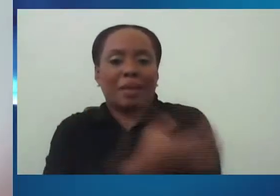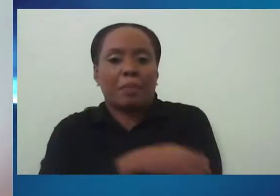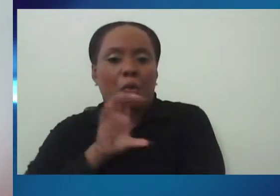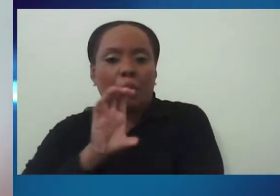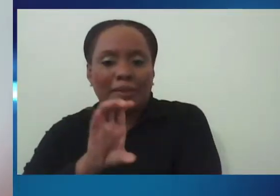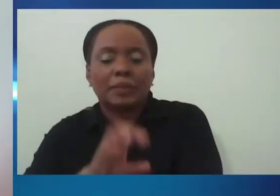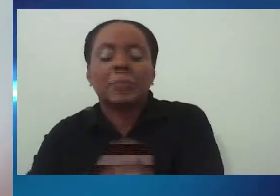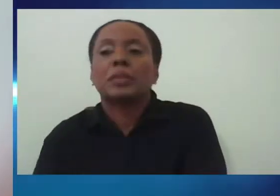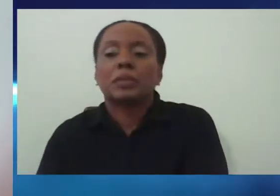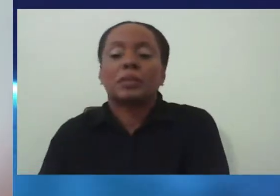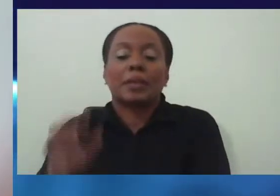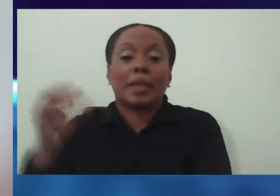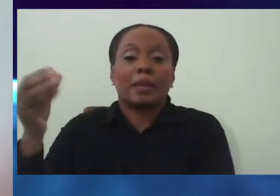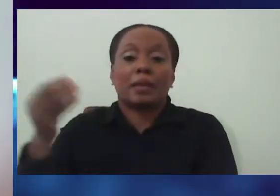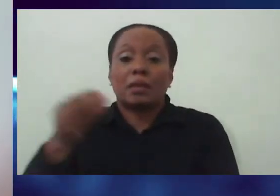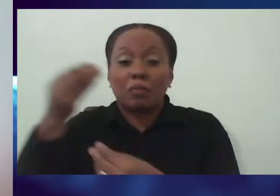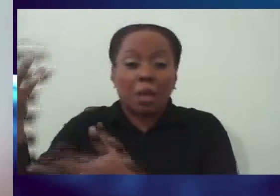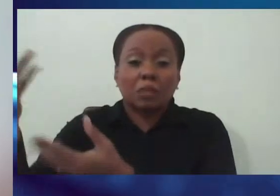a